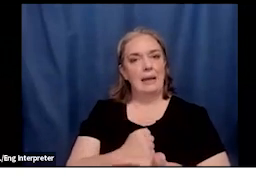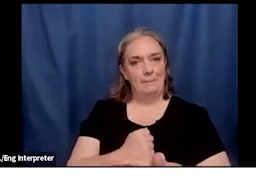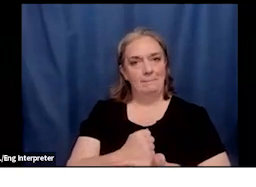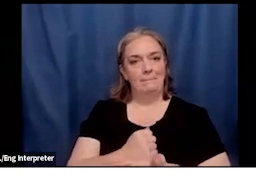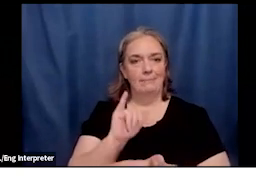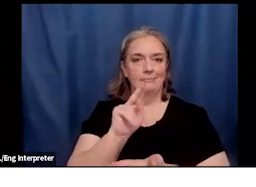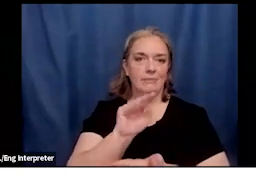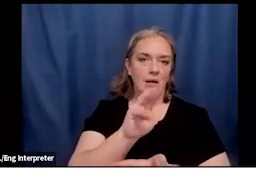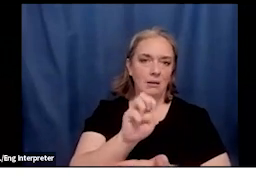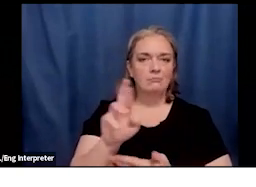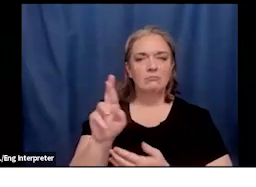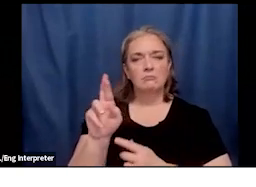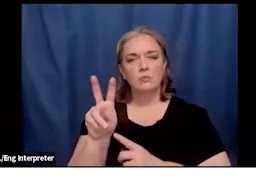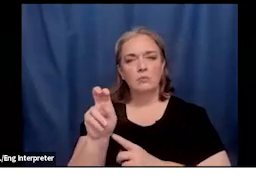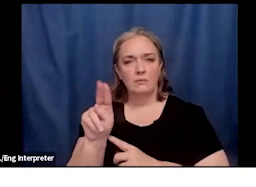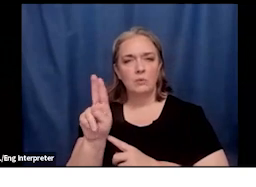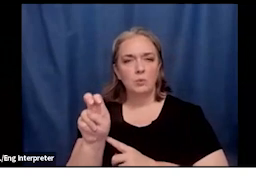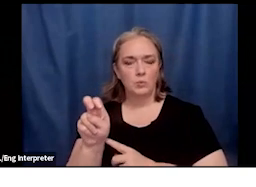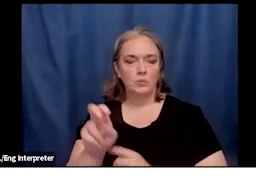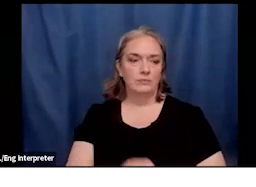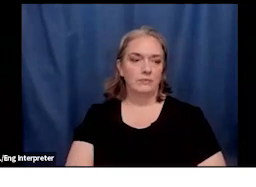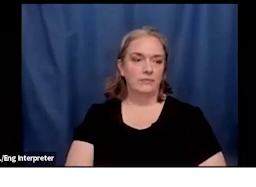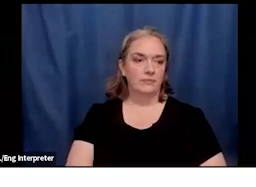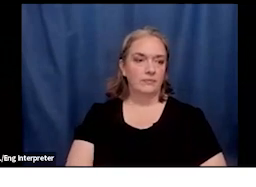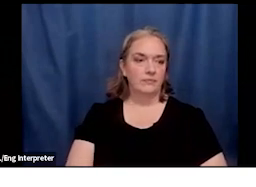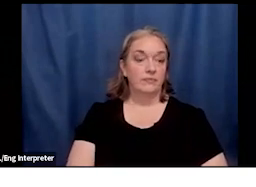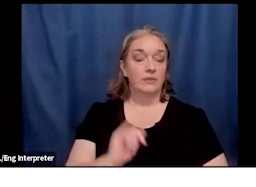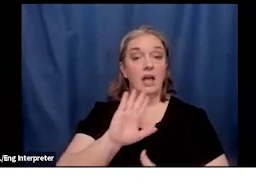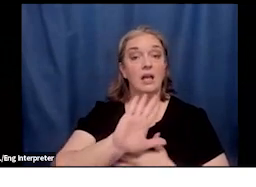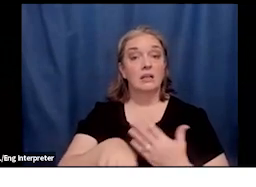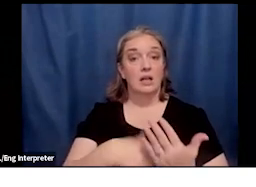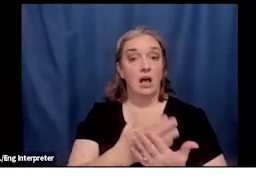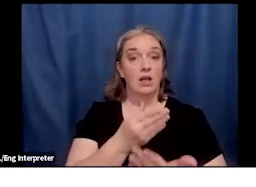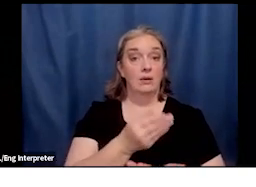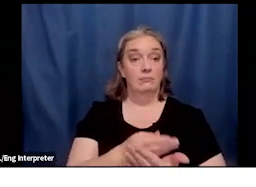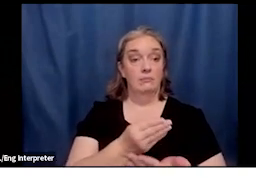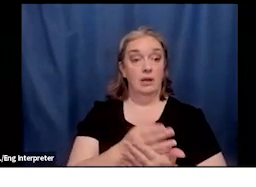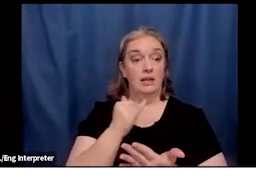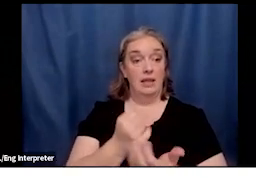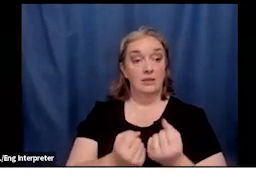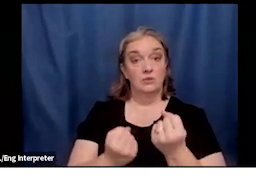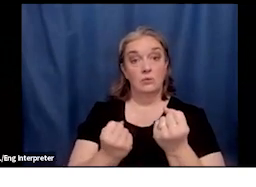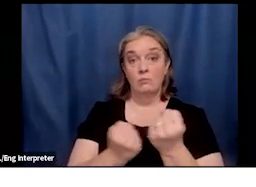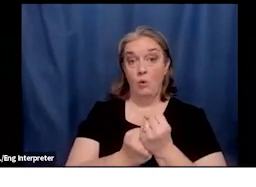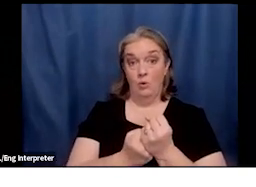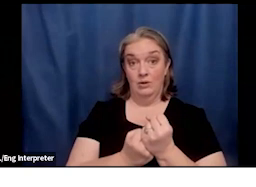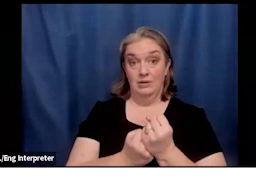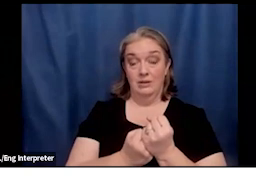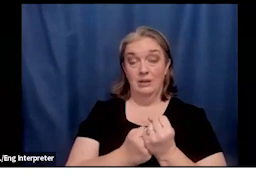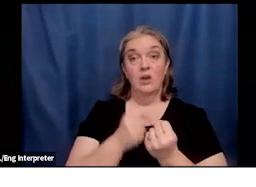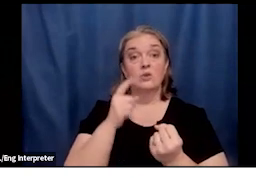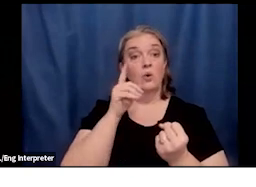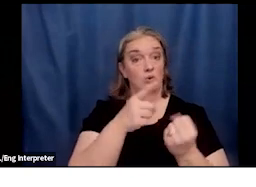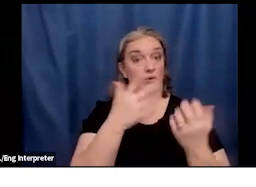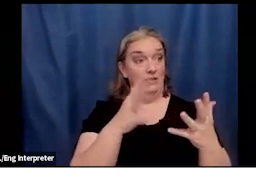revenue. So this is all the money supporting the project, and it answers the question, where is the funding